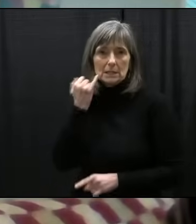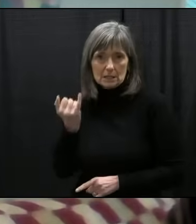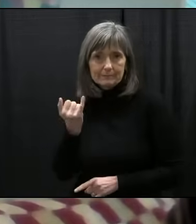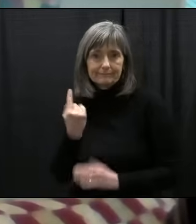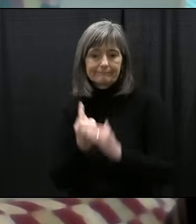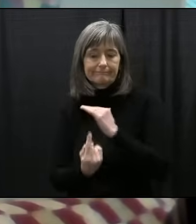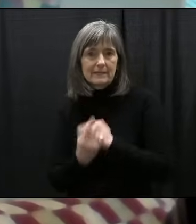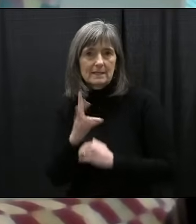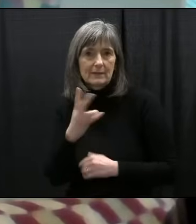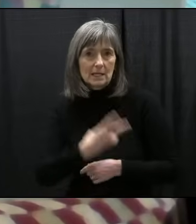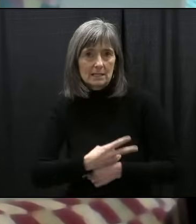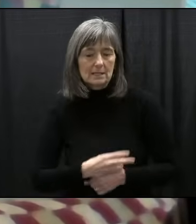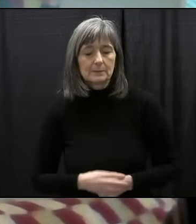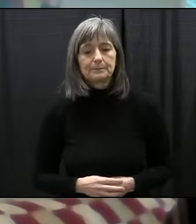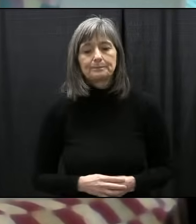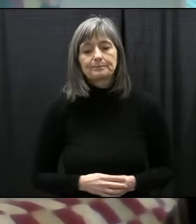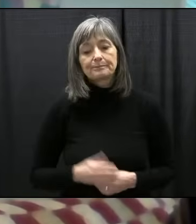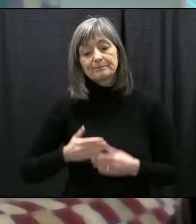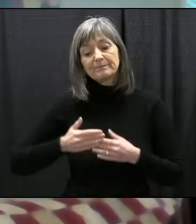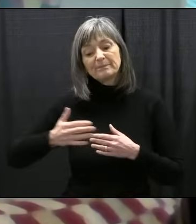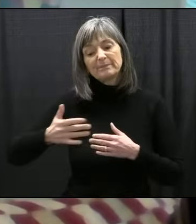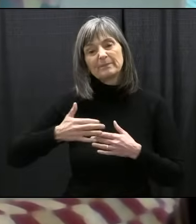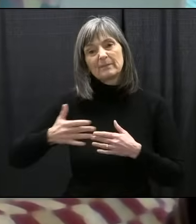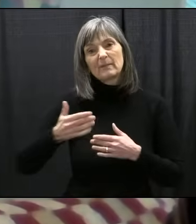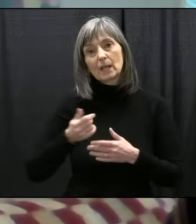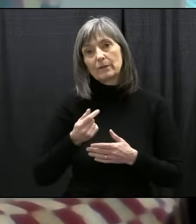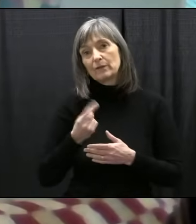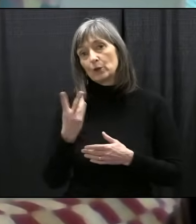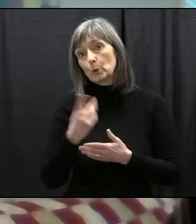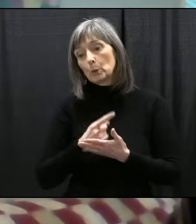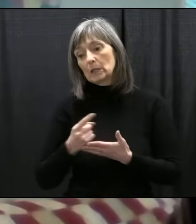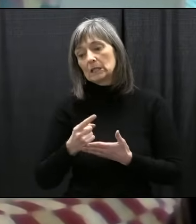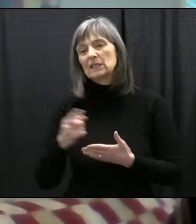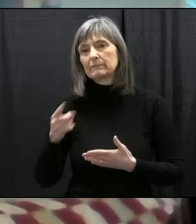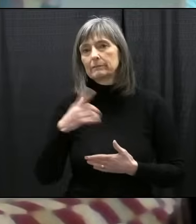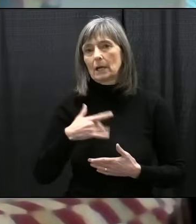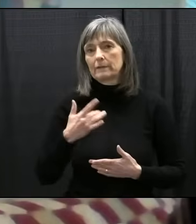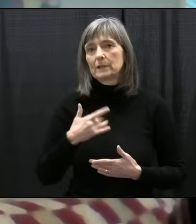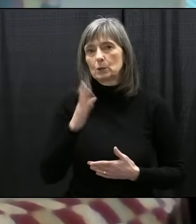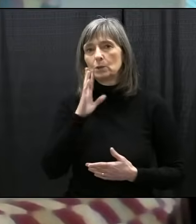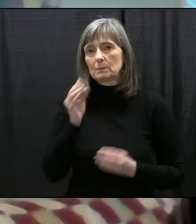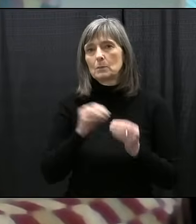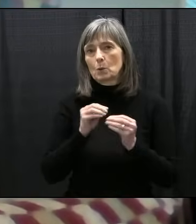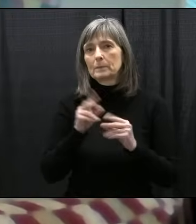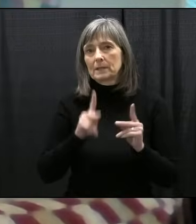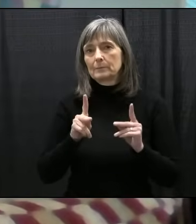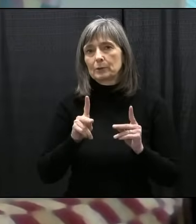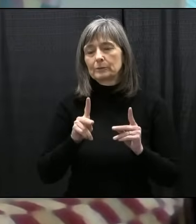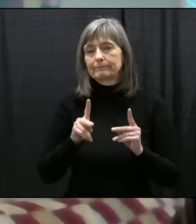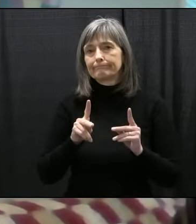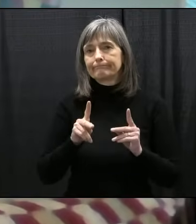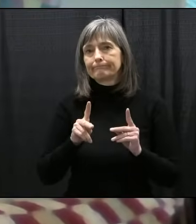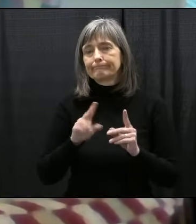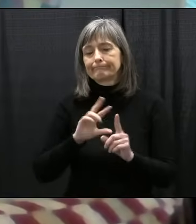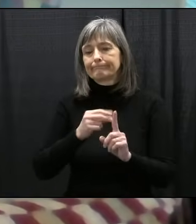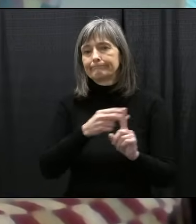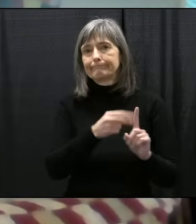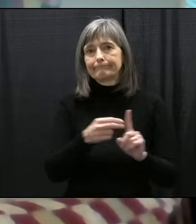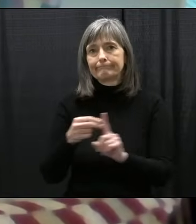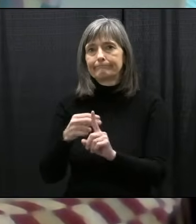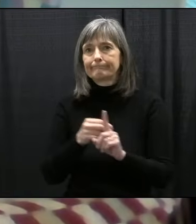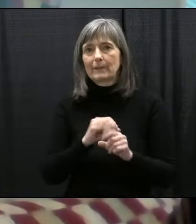In the weeks ahead, I expect that we will have many individuals potentially exposed to COVID-19 and wondering what their requirements